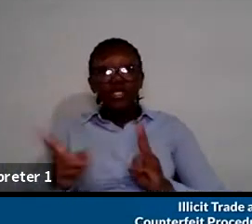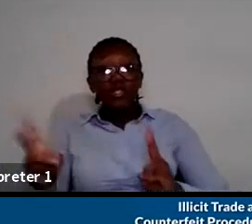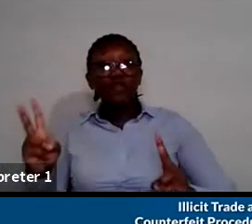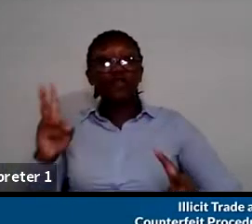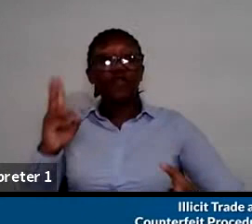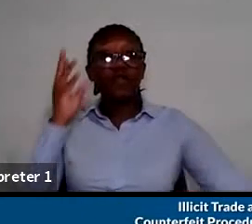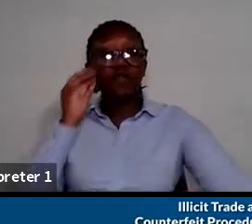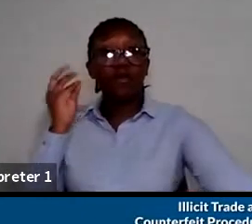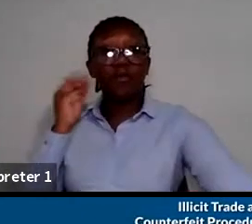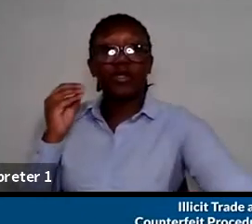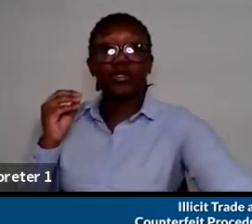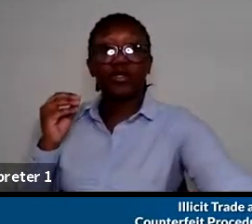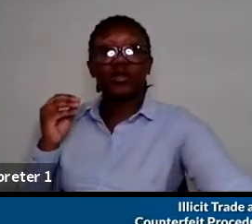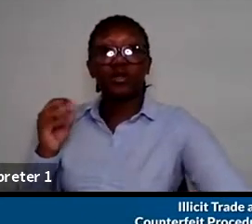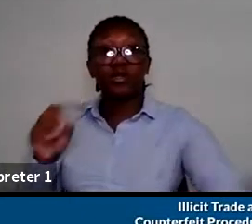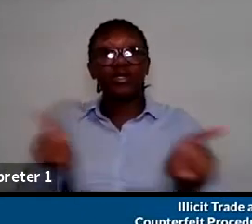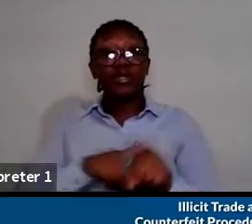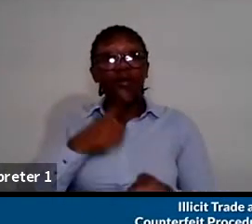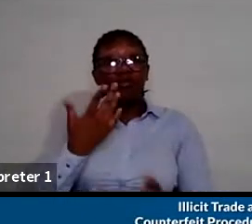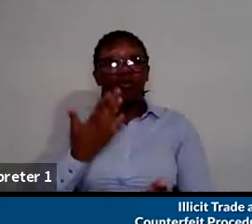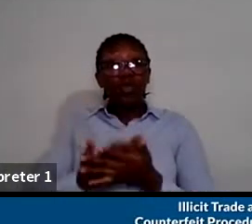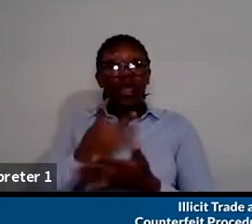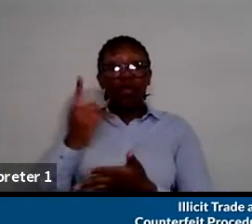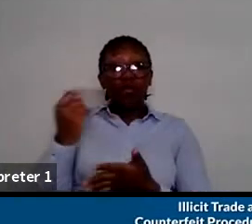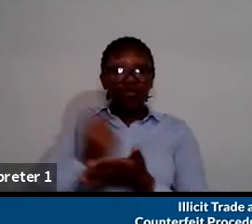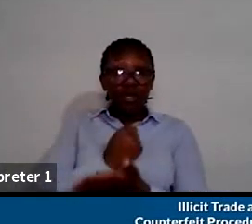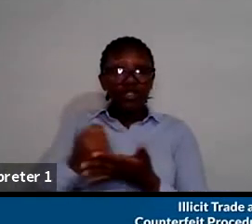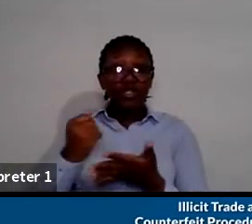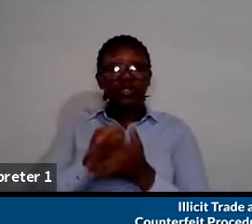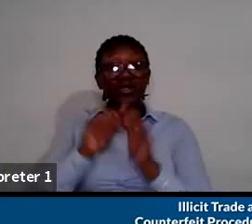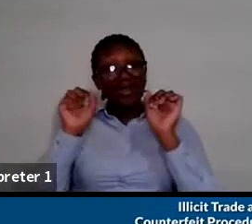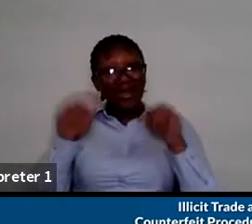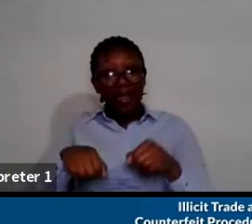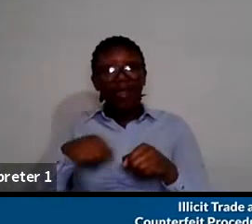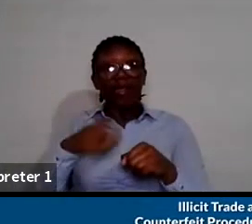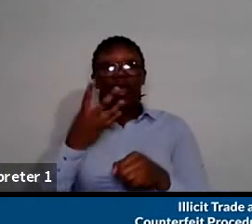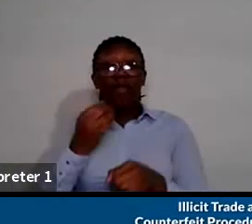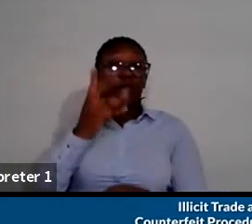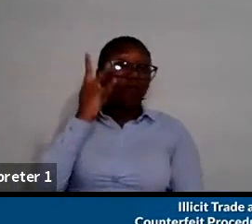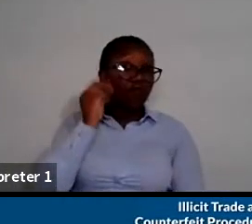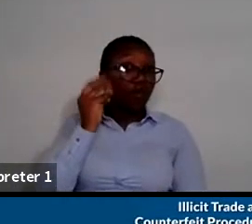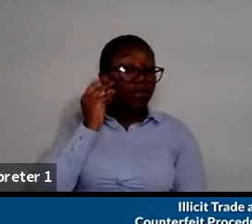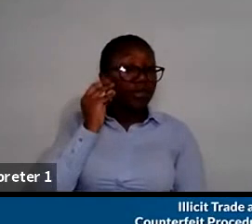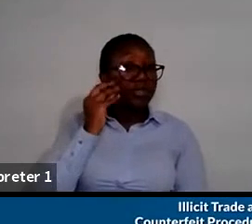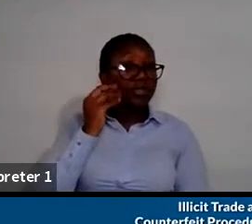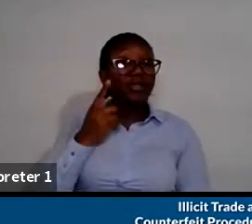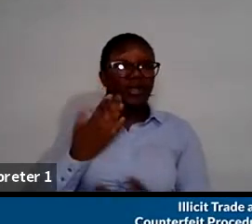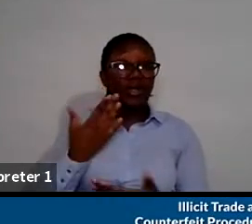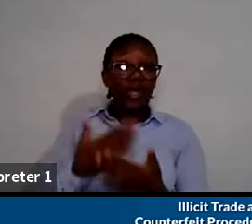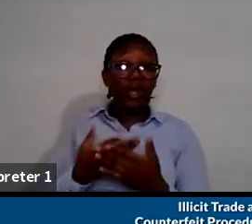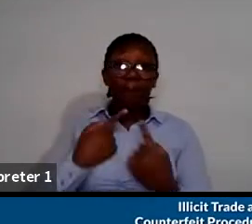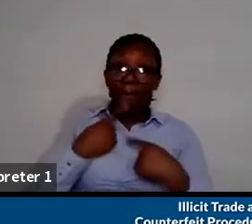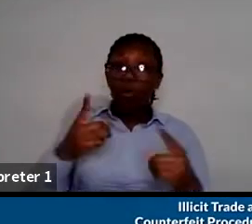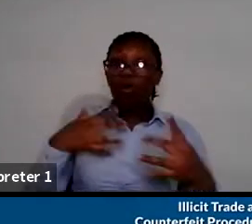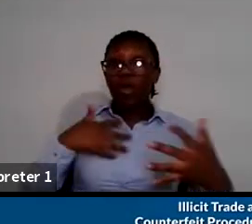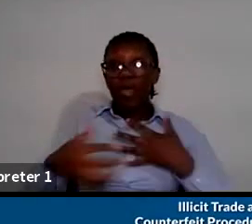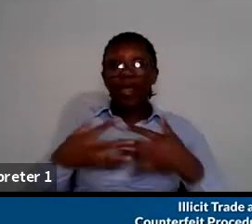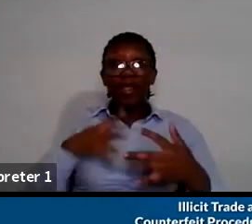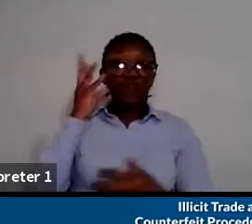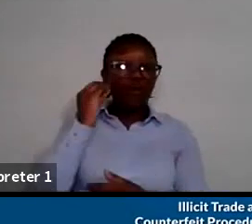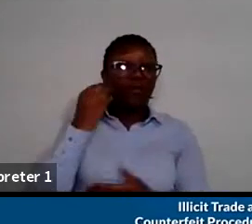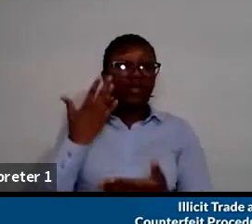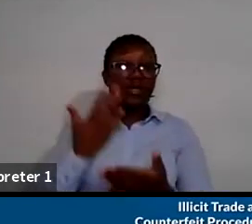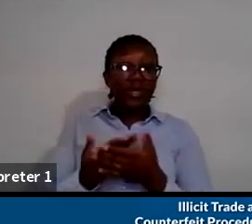for, including any prohibited and restricted goods, and information regarding that if you need information before you can enter